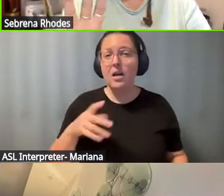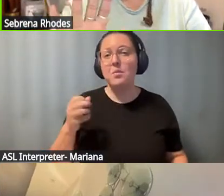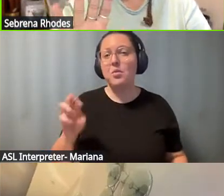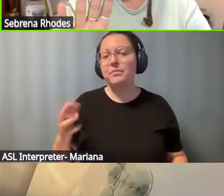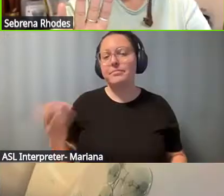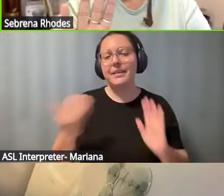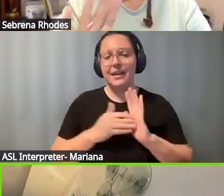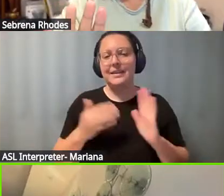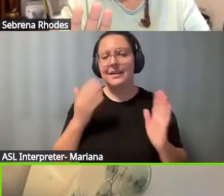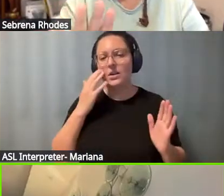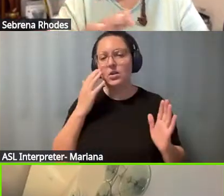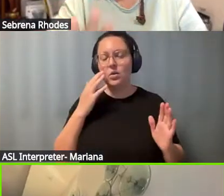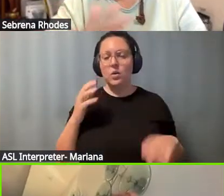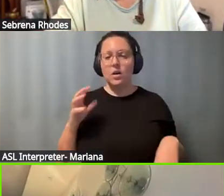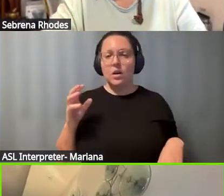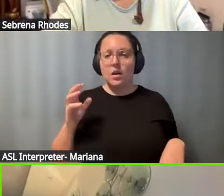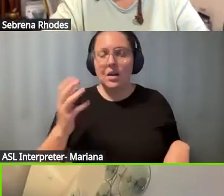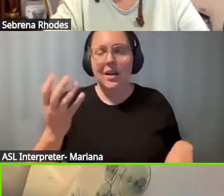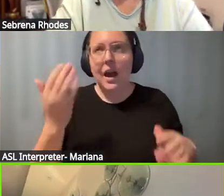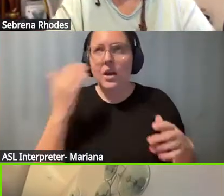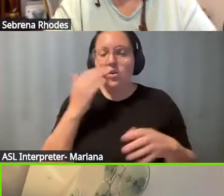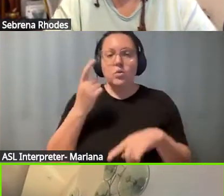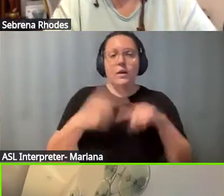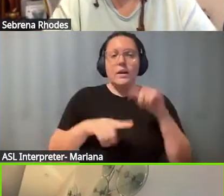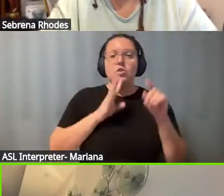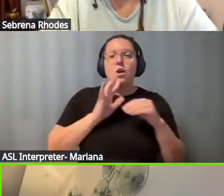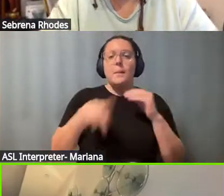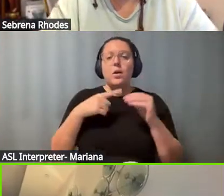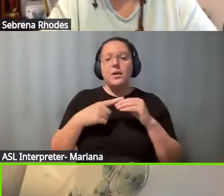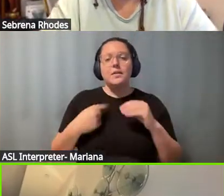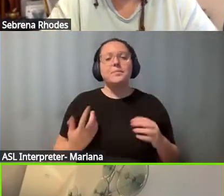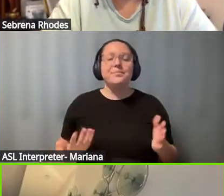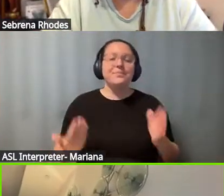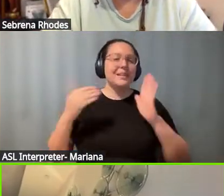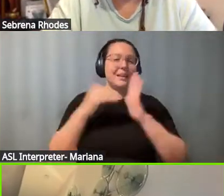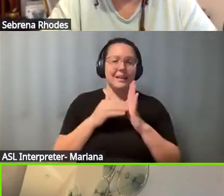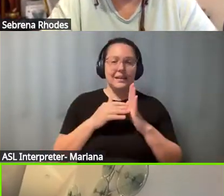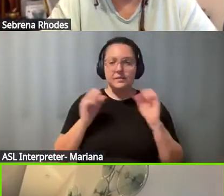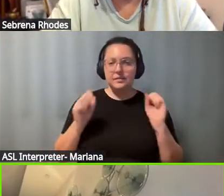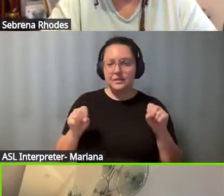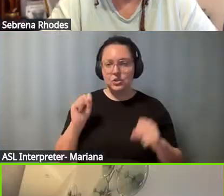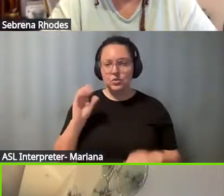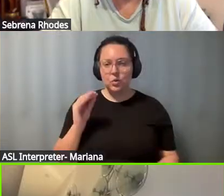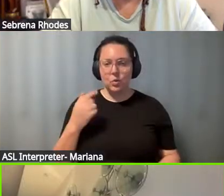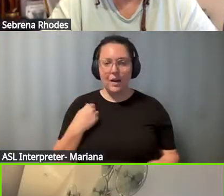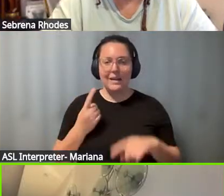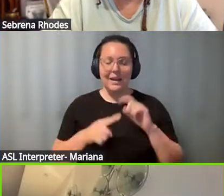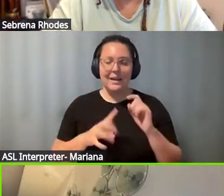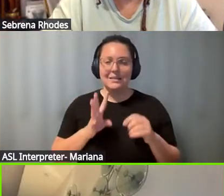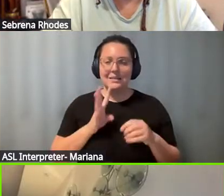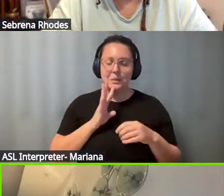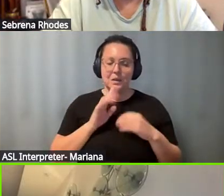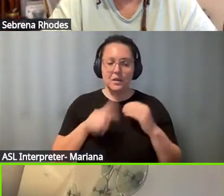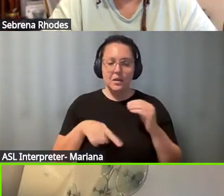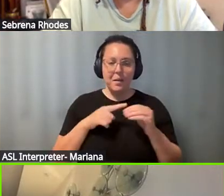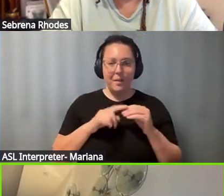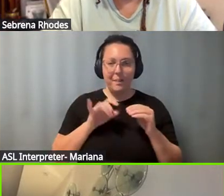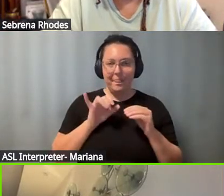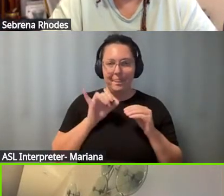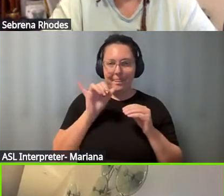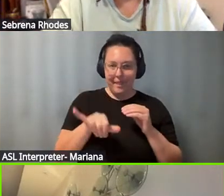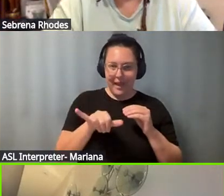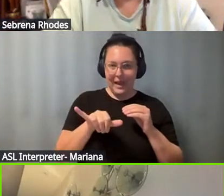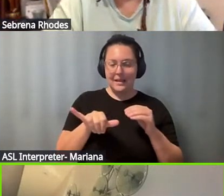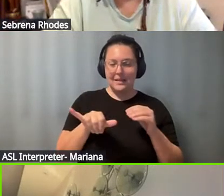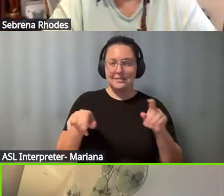again, all right, can't talk about it. So Again, I can't speak to that variety as a